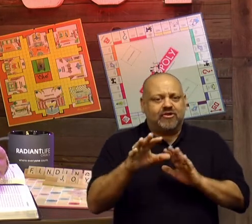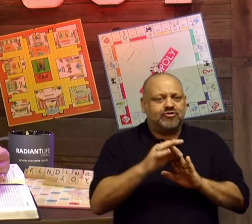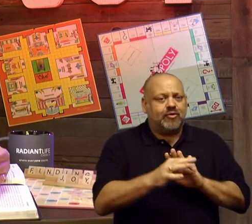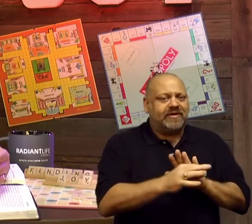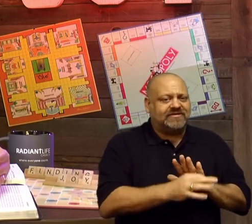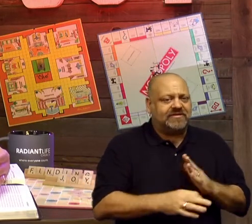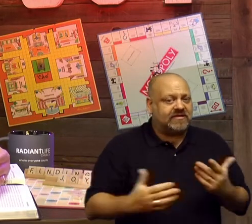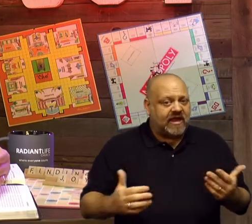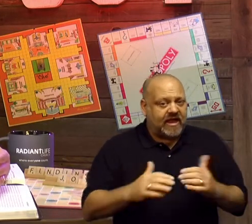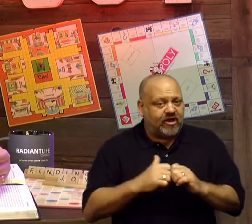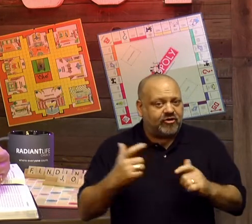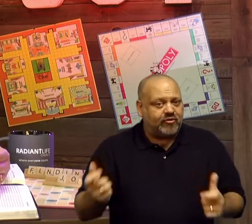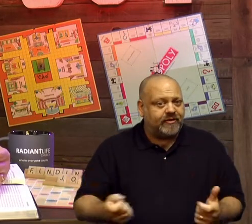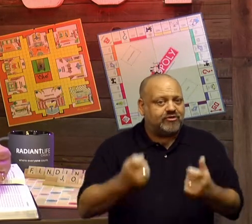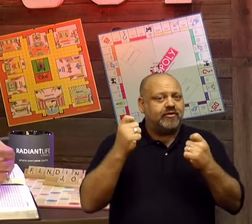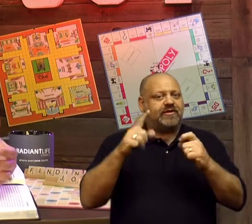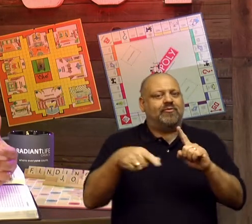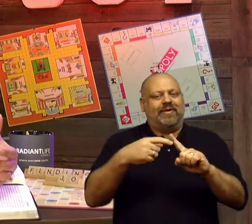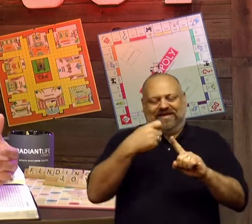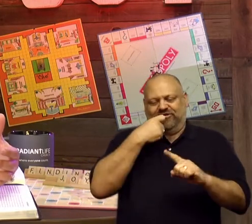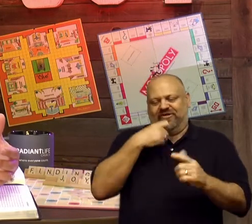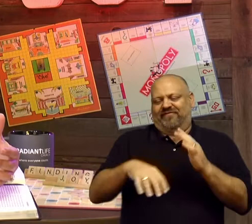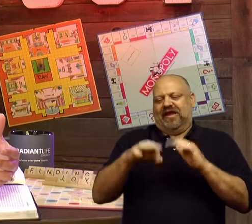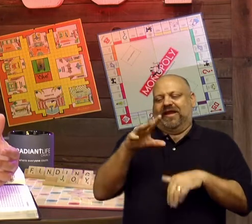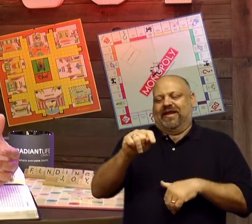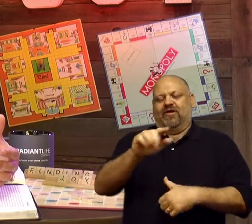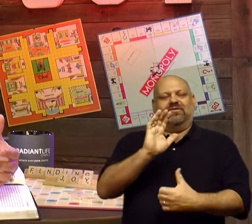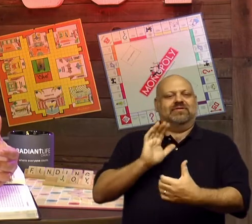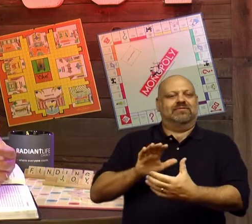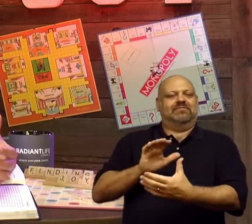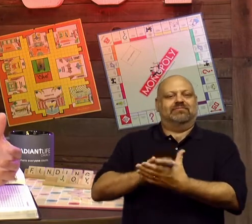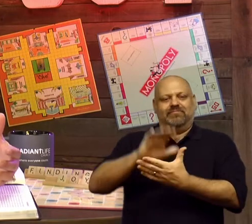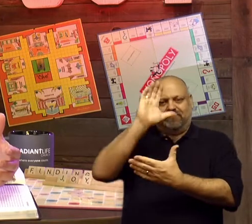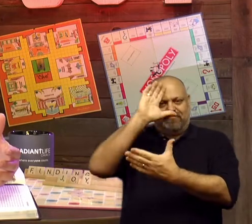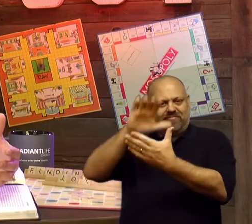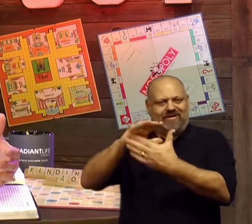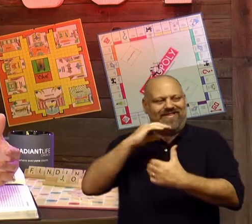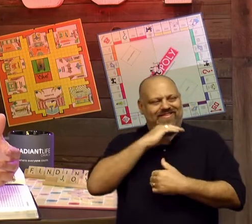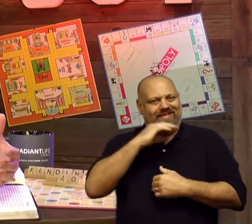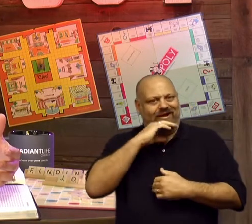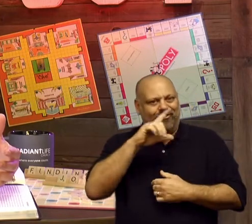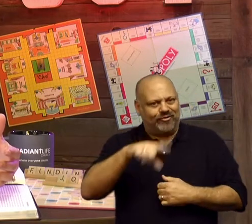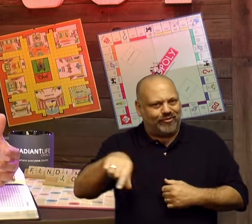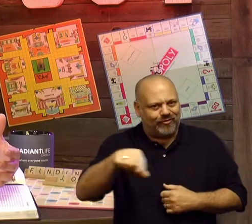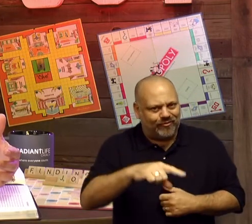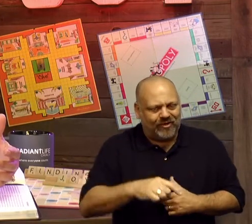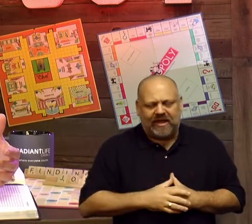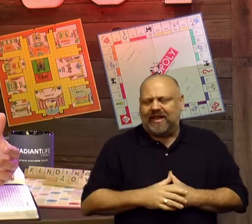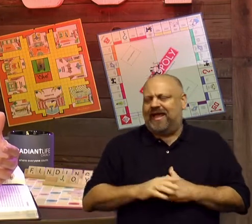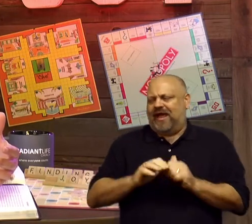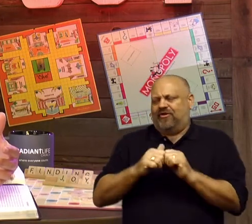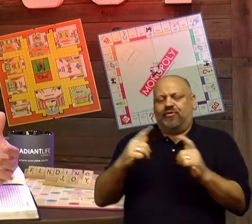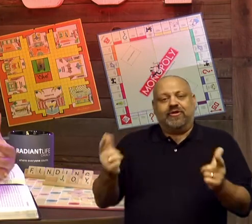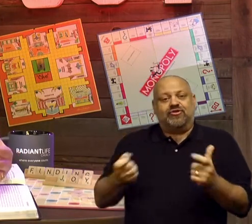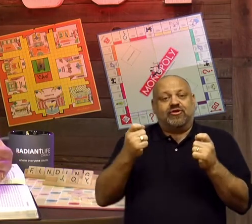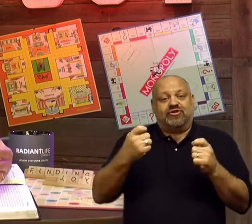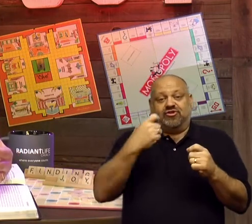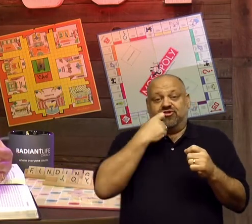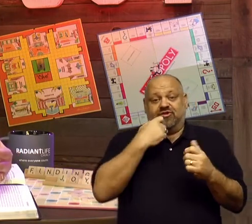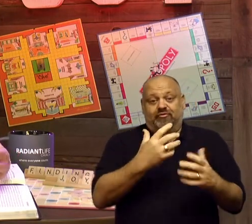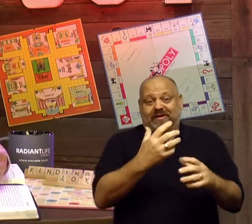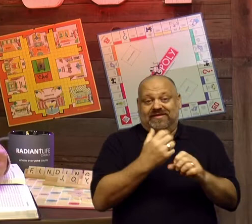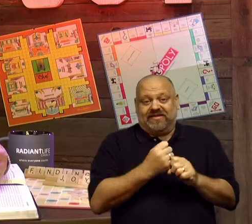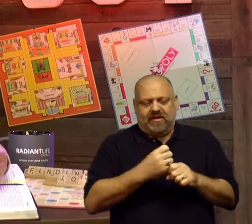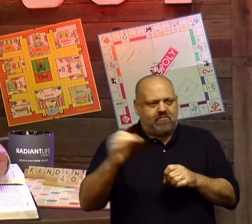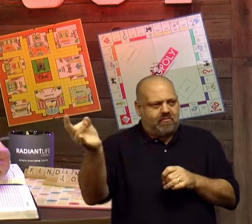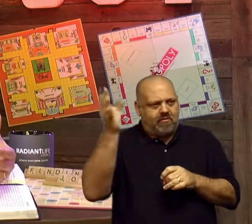making bad choices? How do you rejoice when you just found out your spouse has been lying to you? How do you rejoice when you